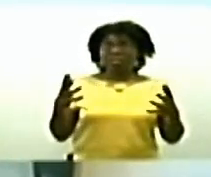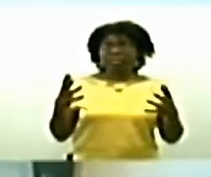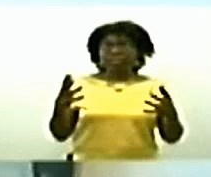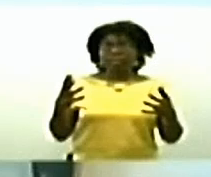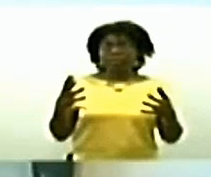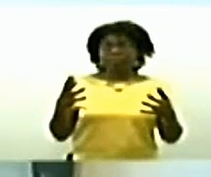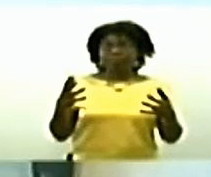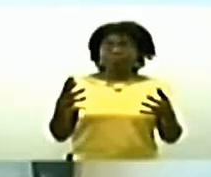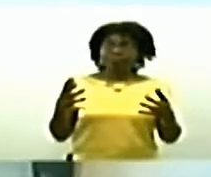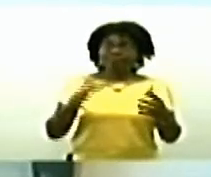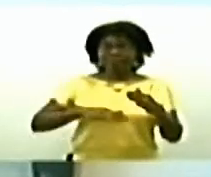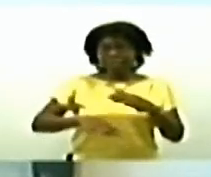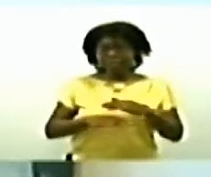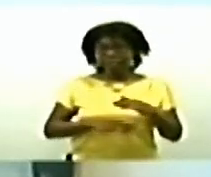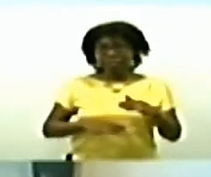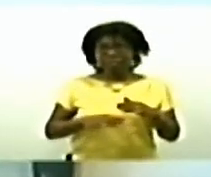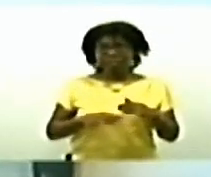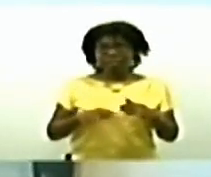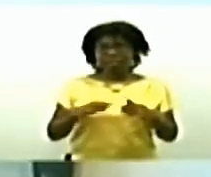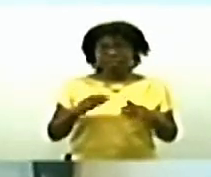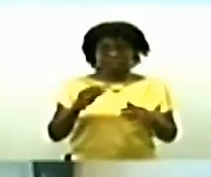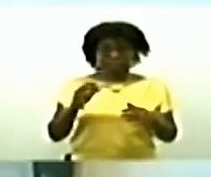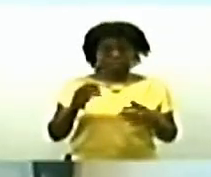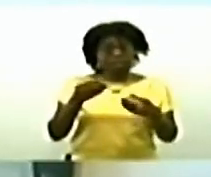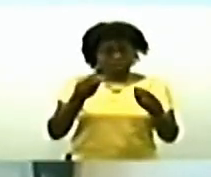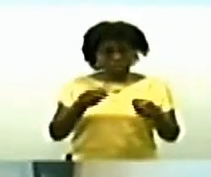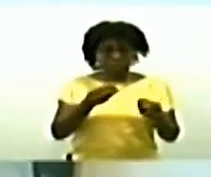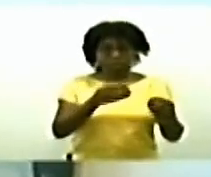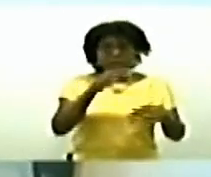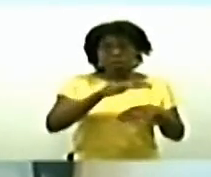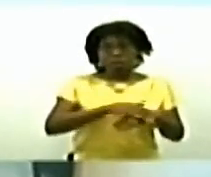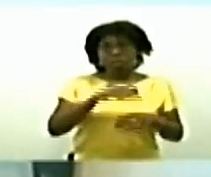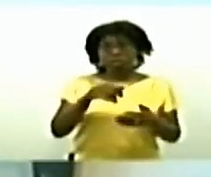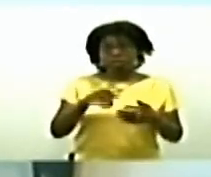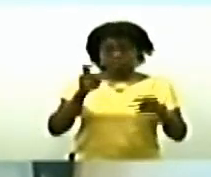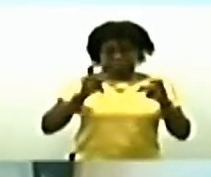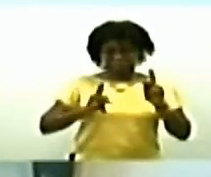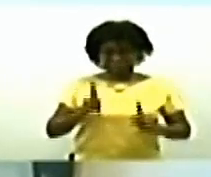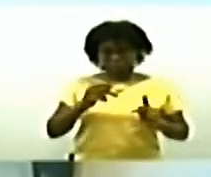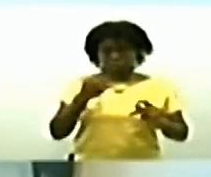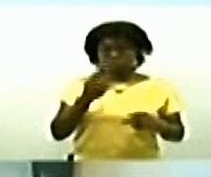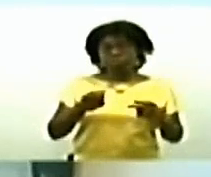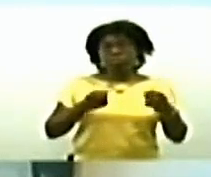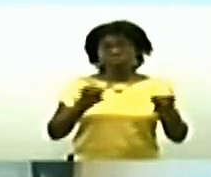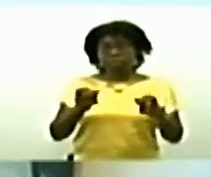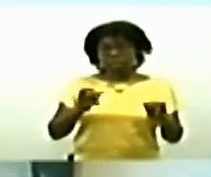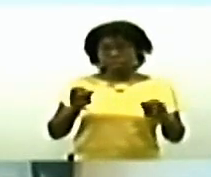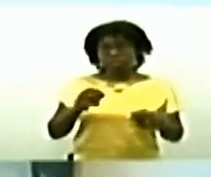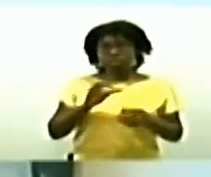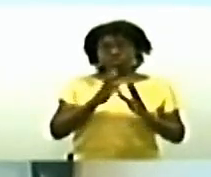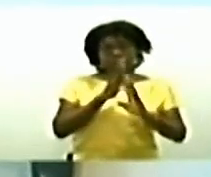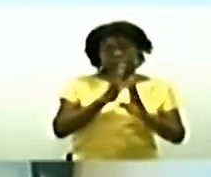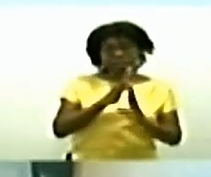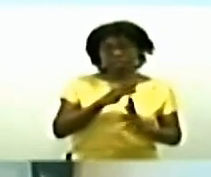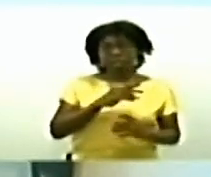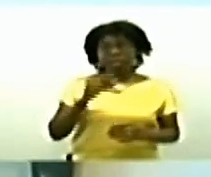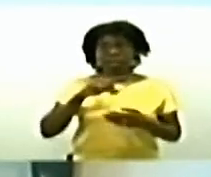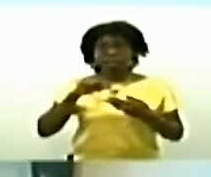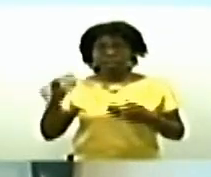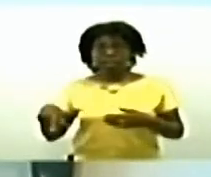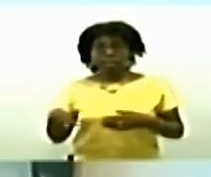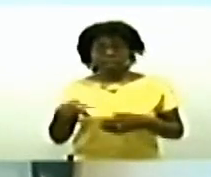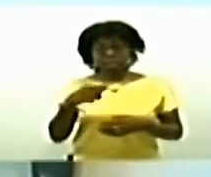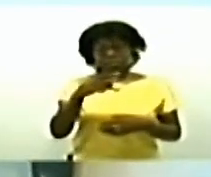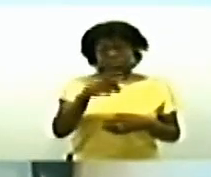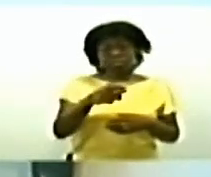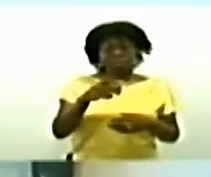basically imposed on those wardens. And I must say that I agree with